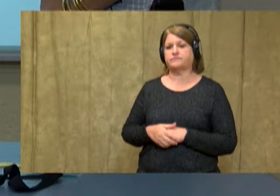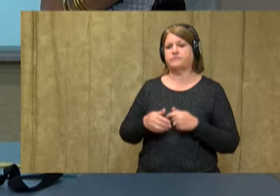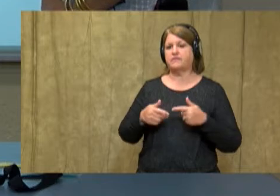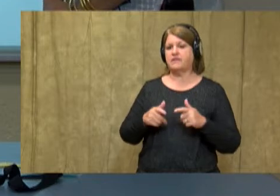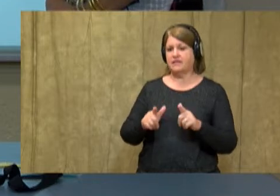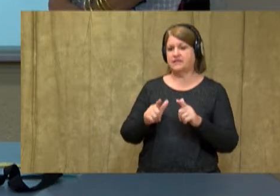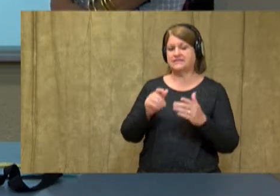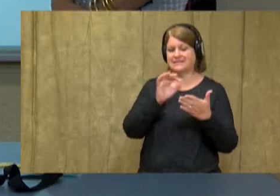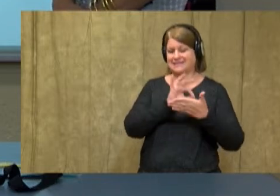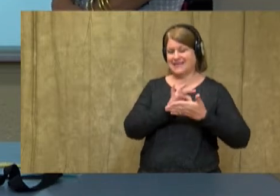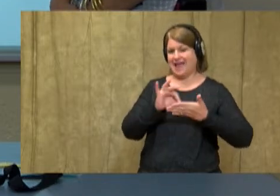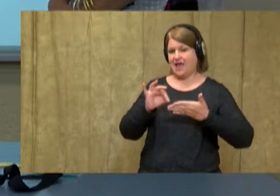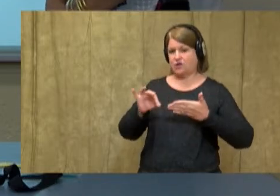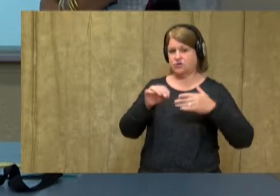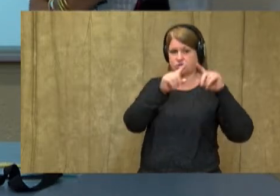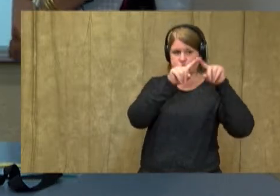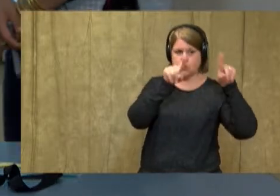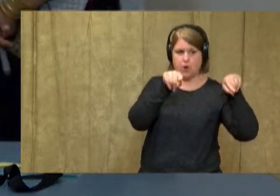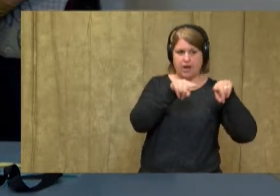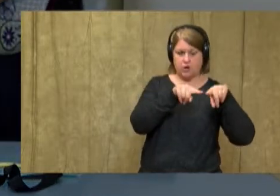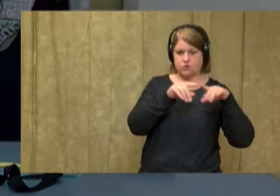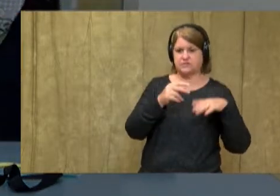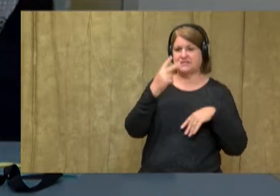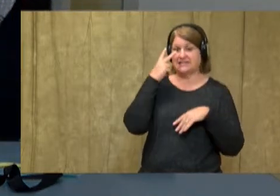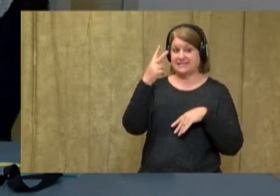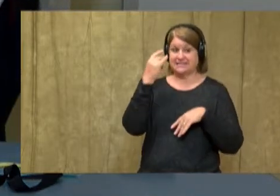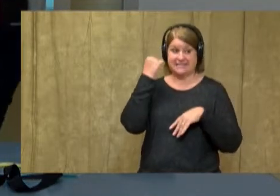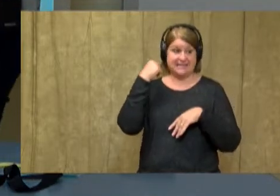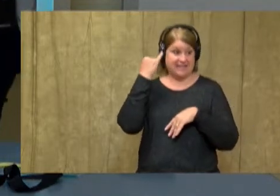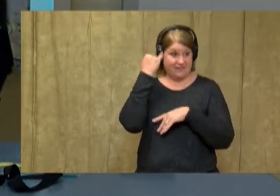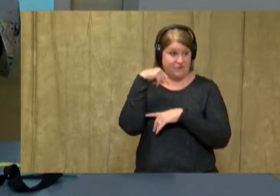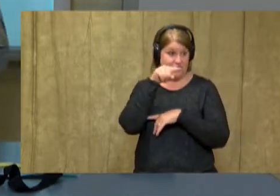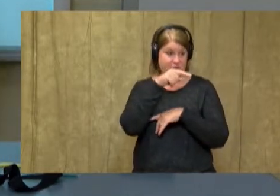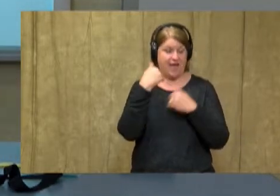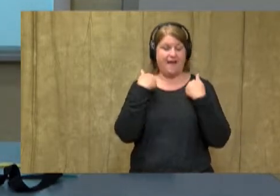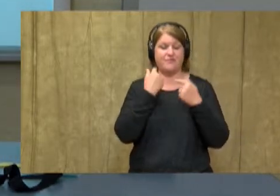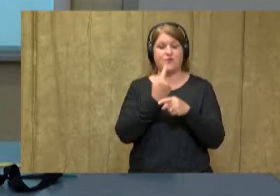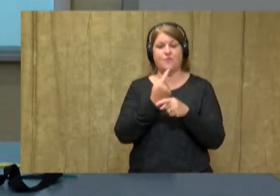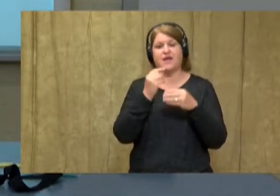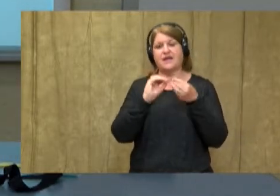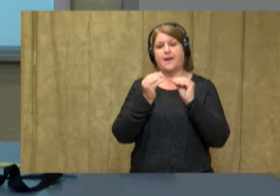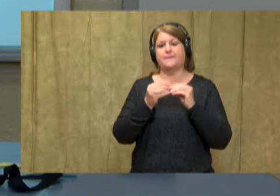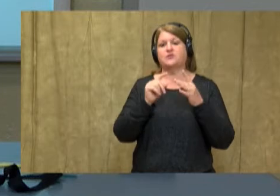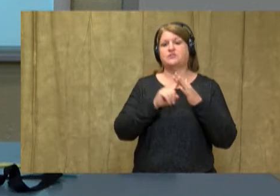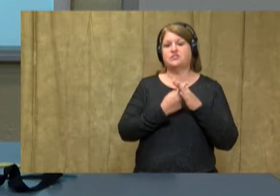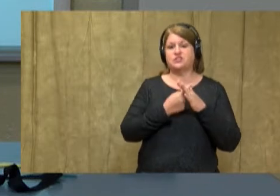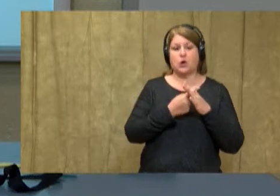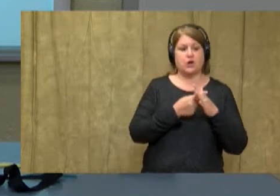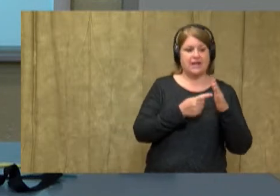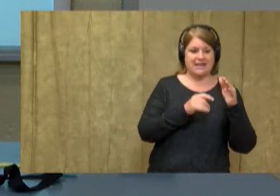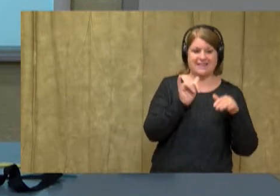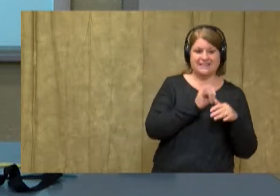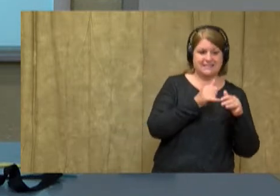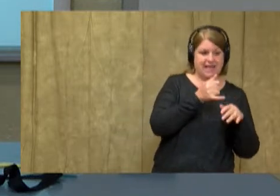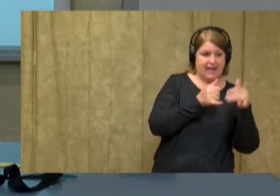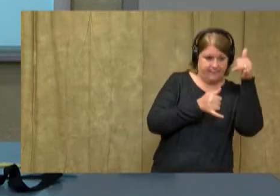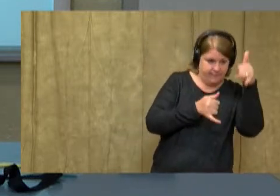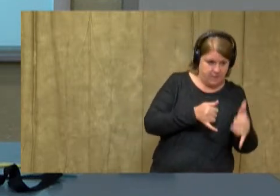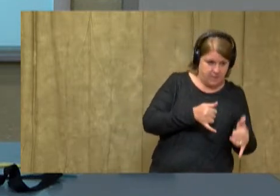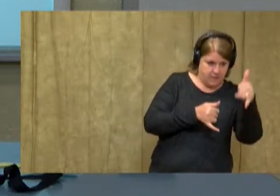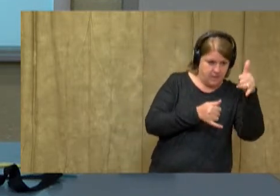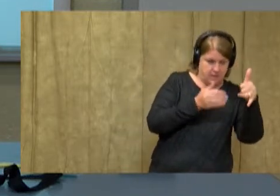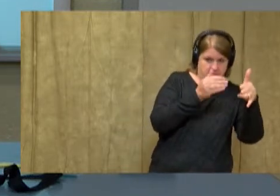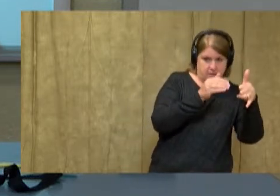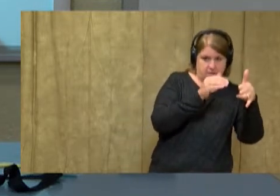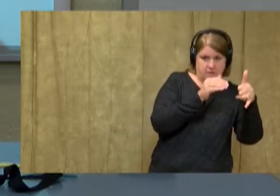Let's go ahead and count our squares. Let's see if you're holding up the right number. Starting at the same point, we're going to start right here